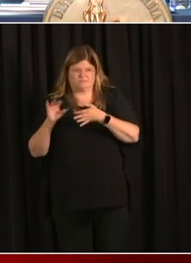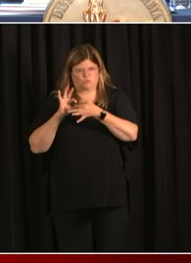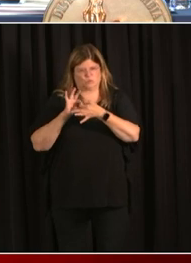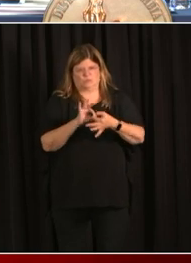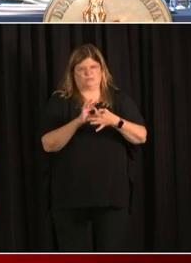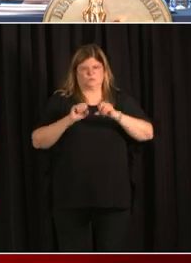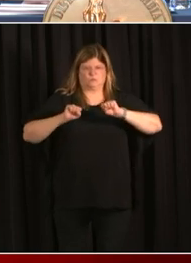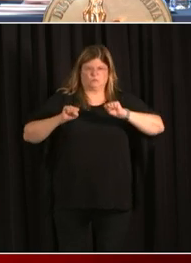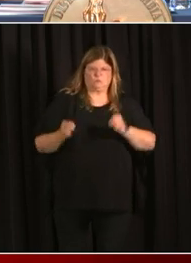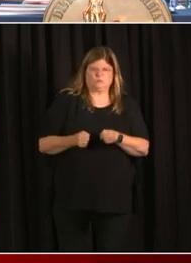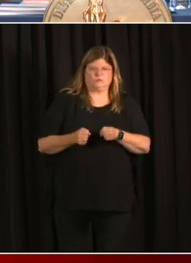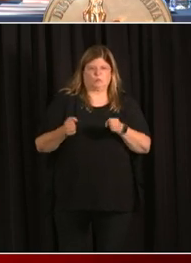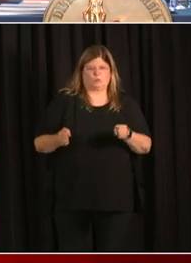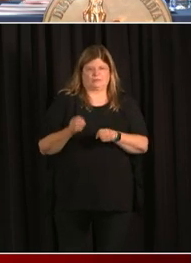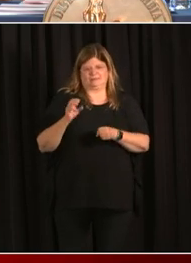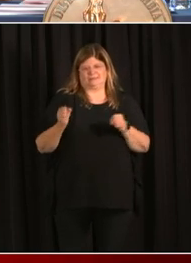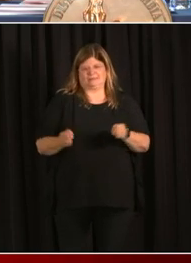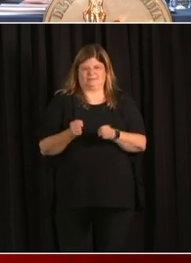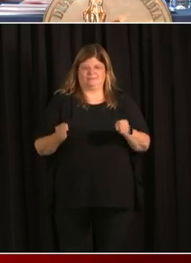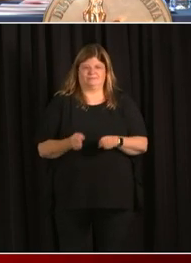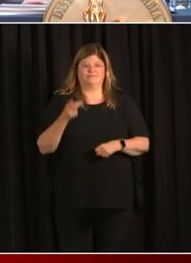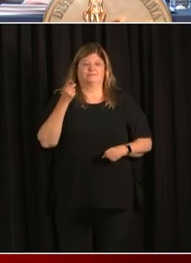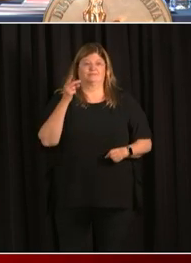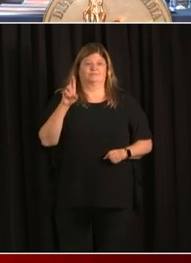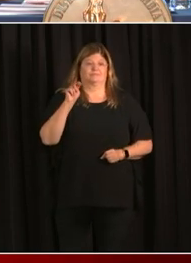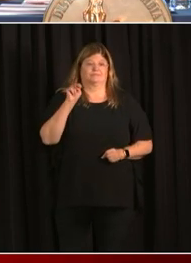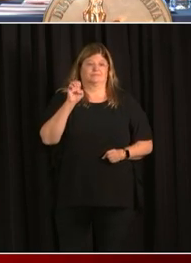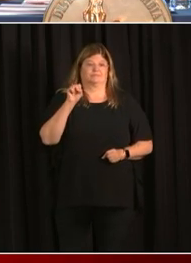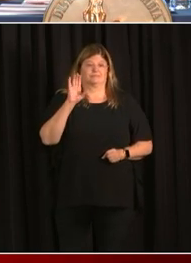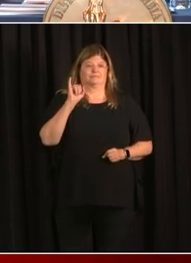going to ask Dr. Nesbitt to talk about